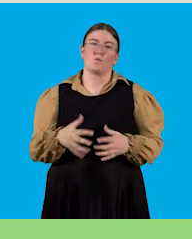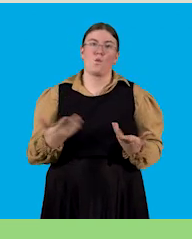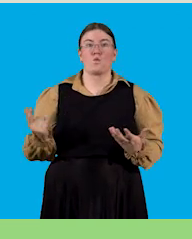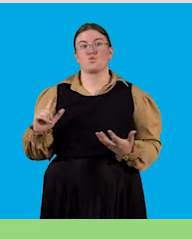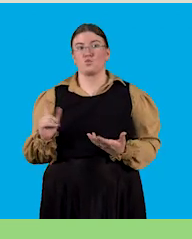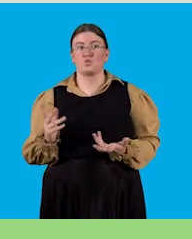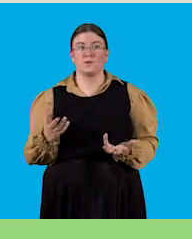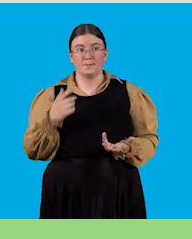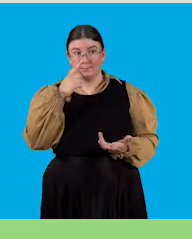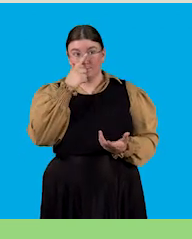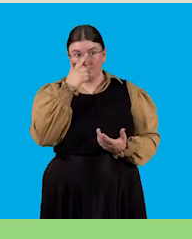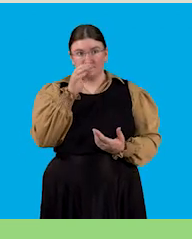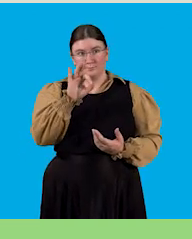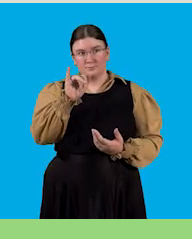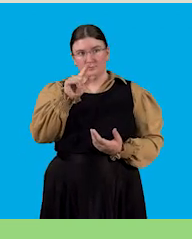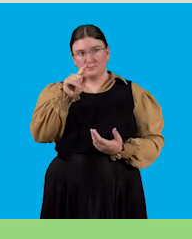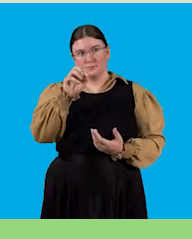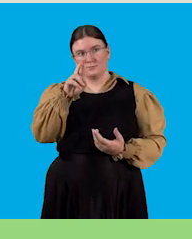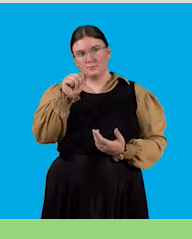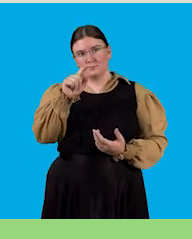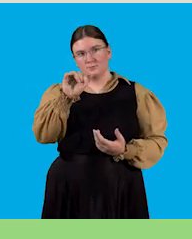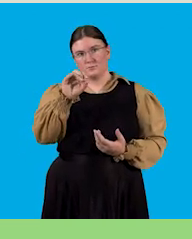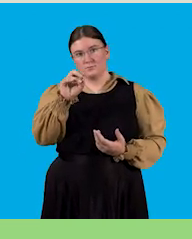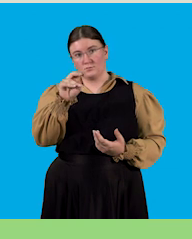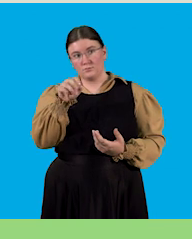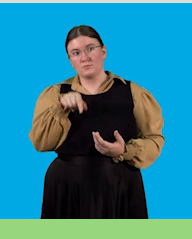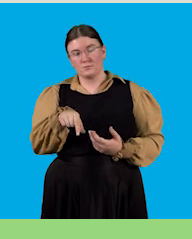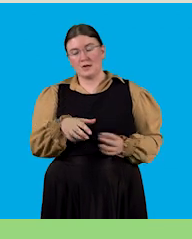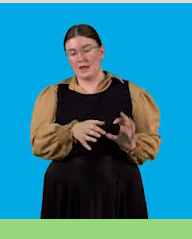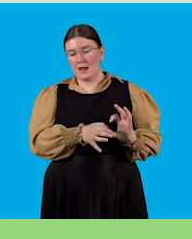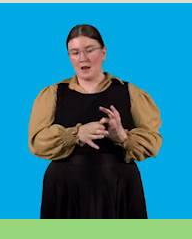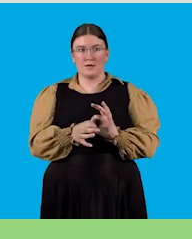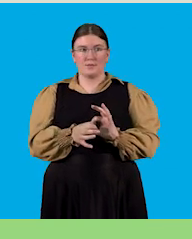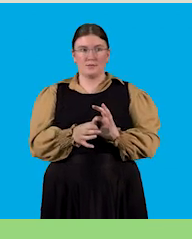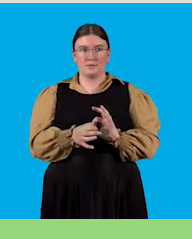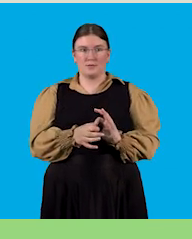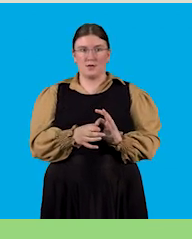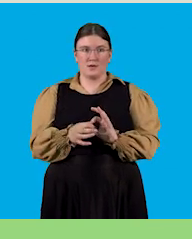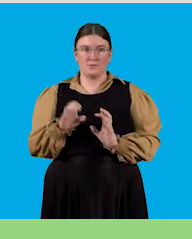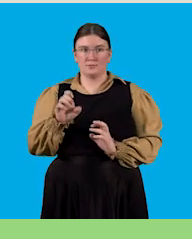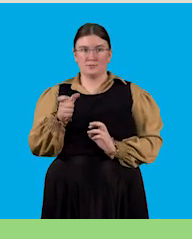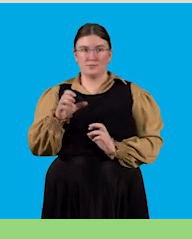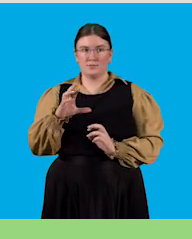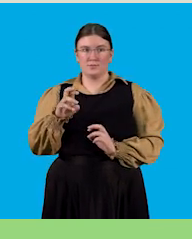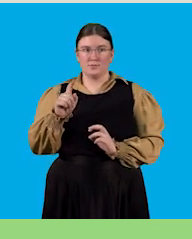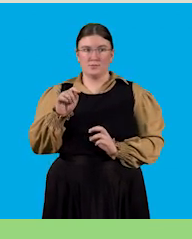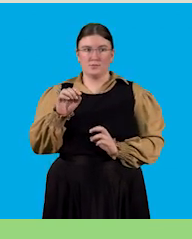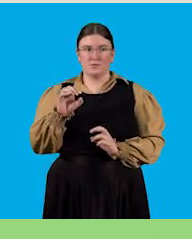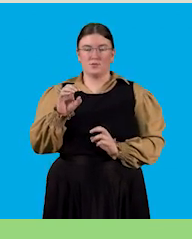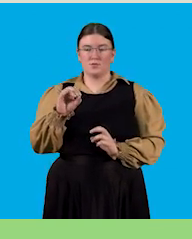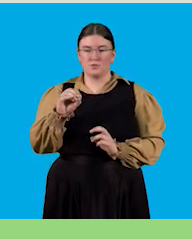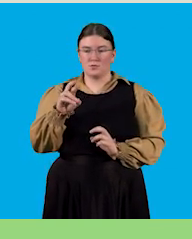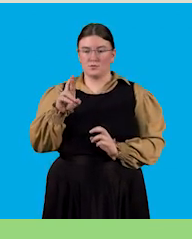We have filtration, which is also another process that is related to the excretory system. Here it is